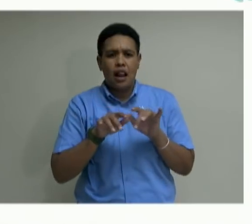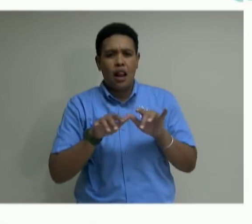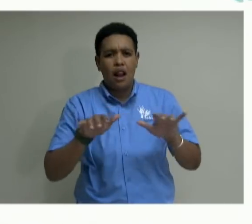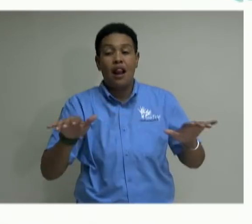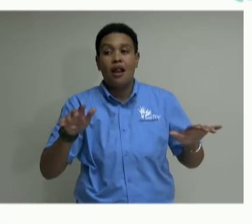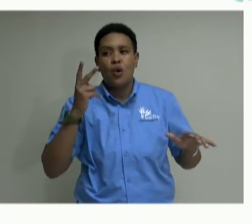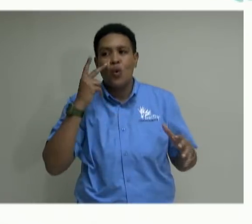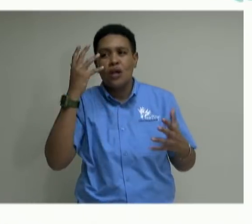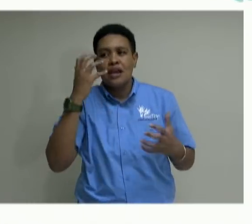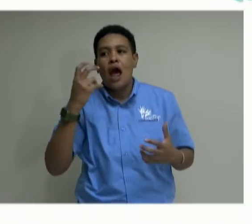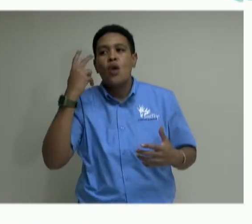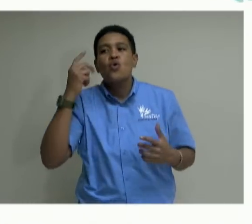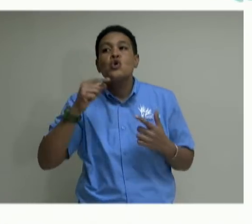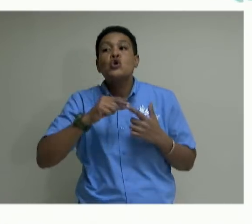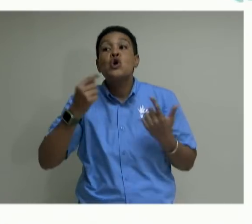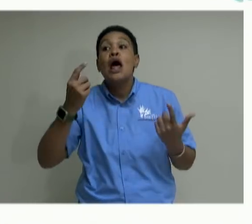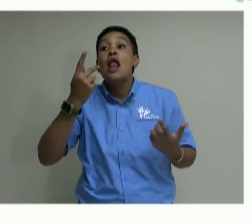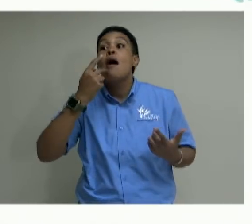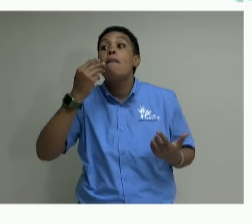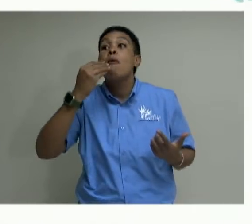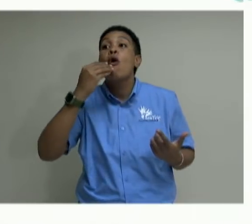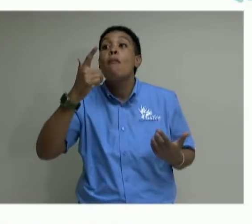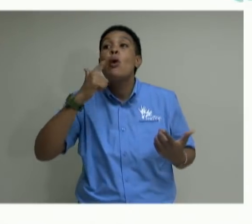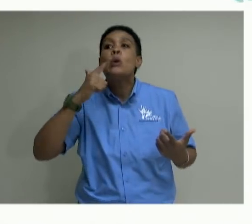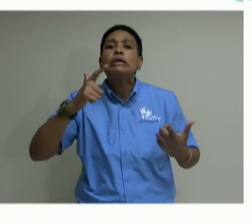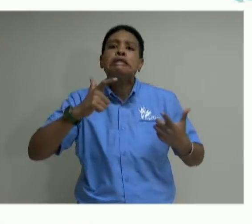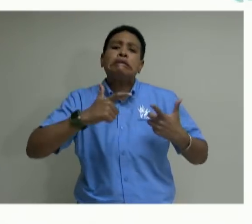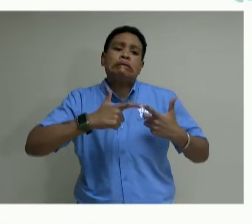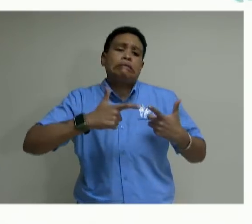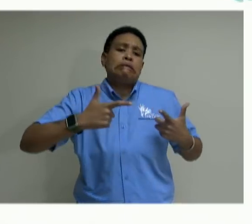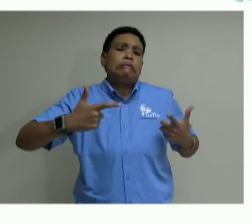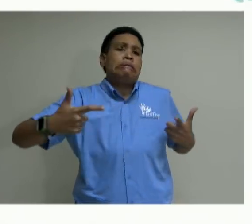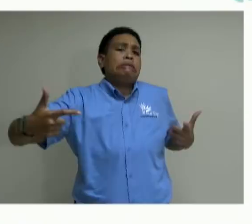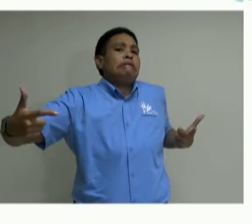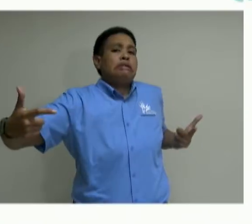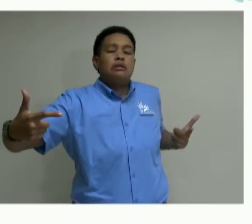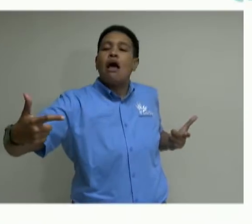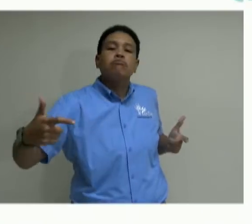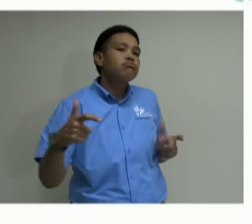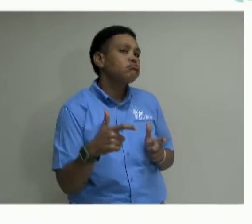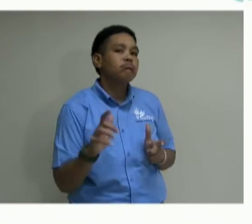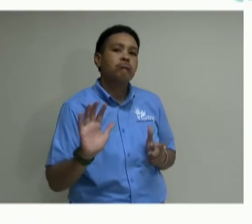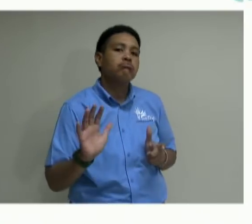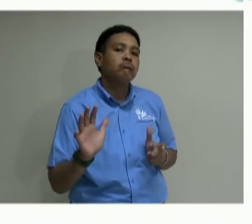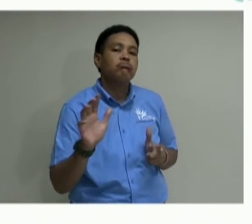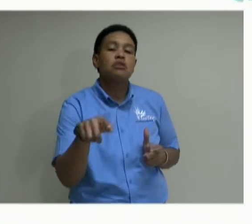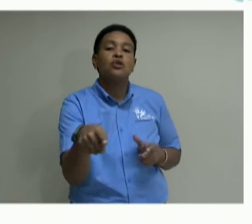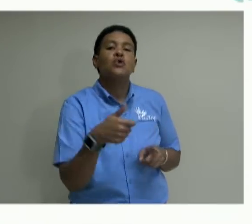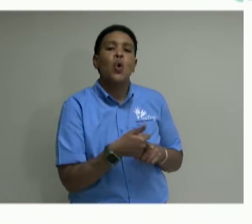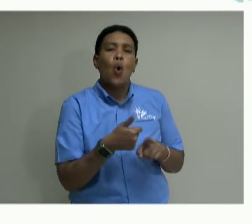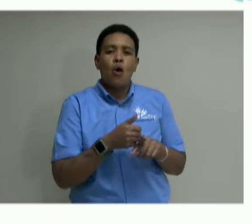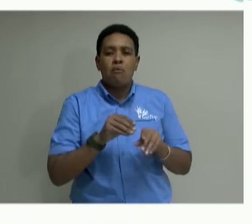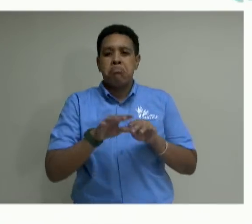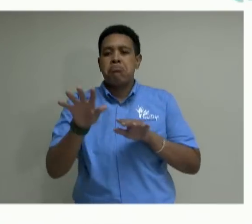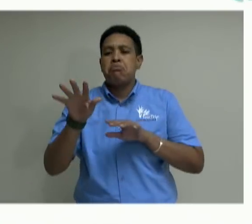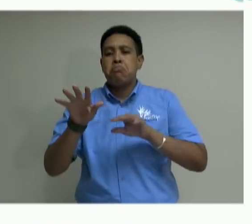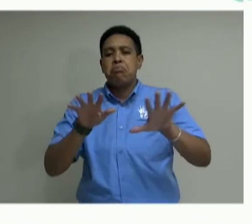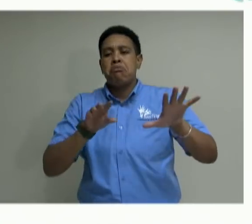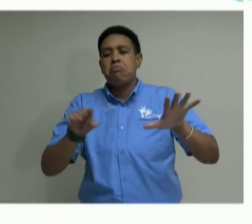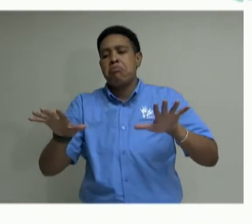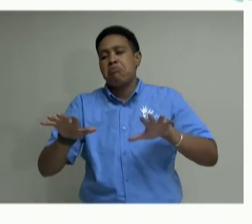know that Greater Portmore is a very vast area, and so the cases are scattered in the